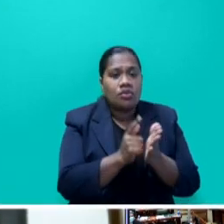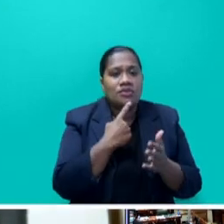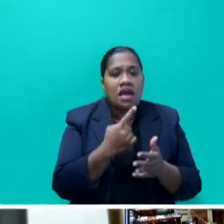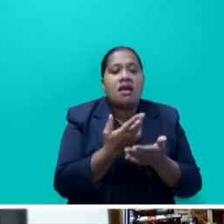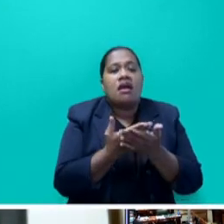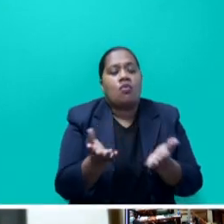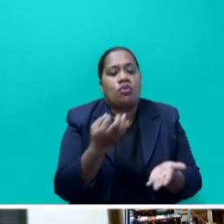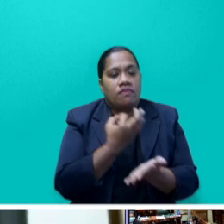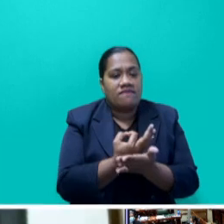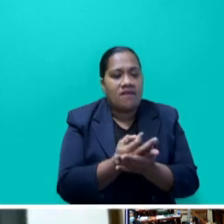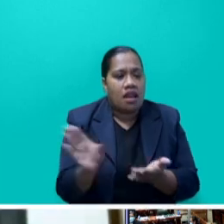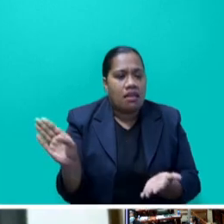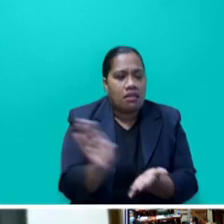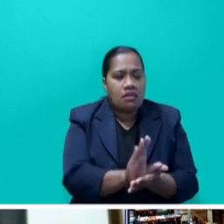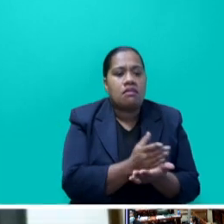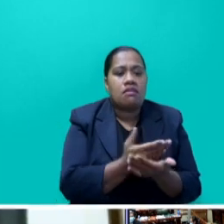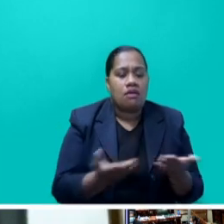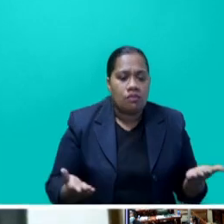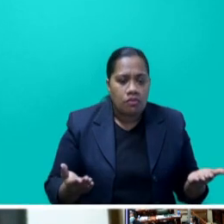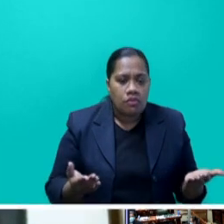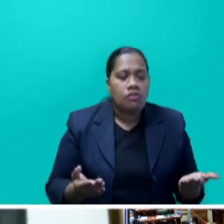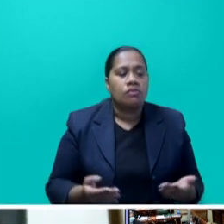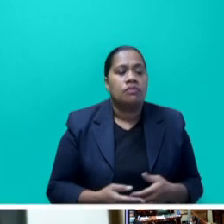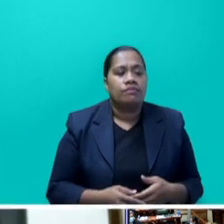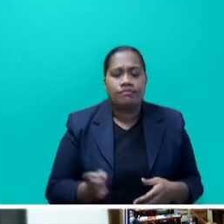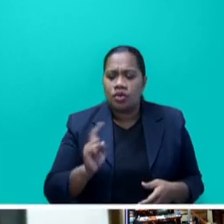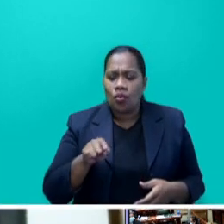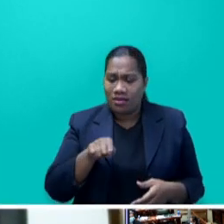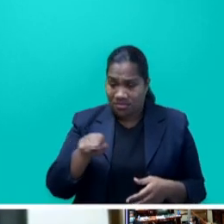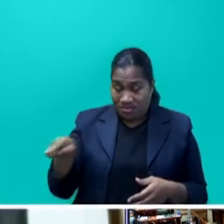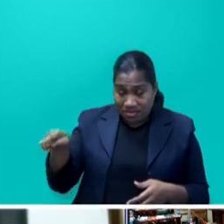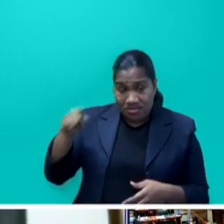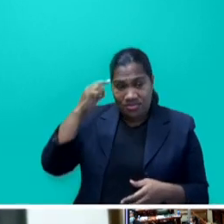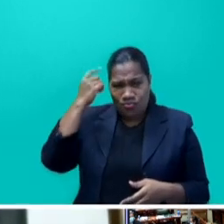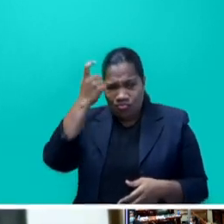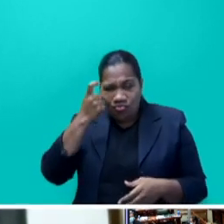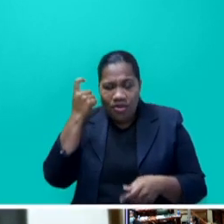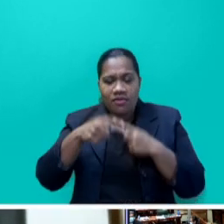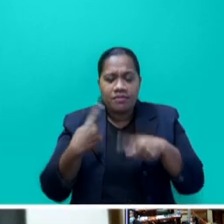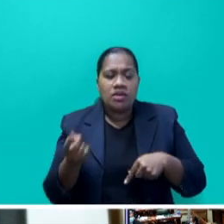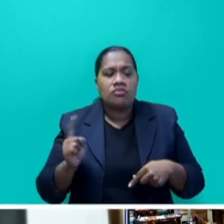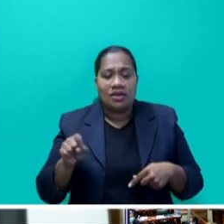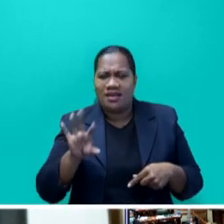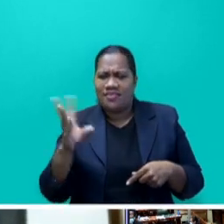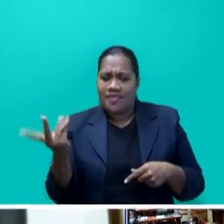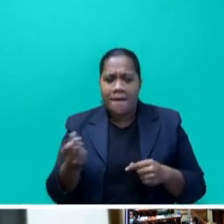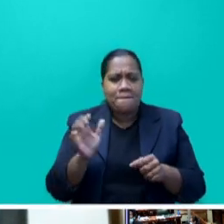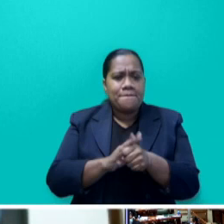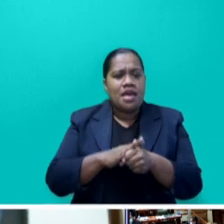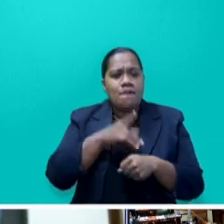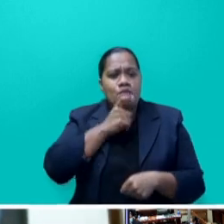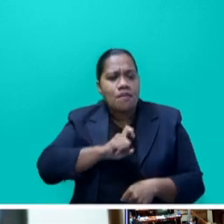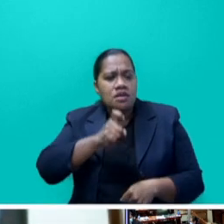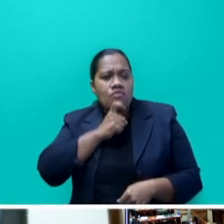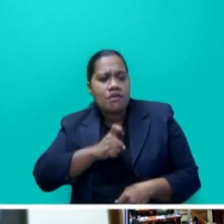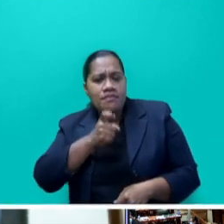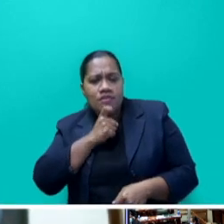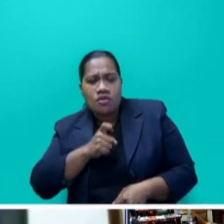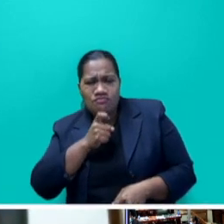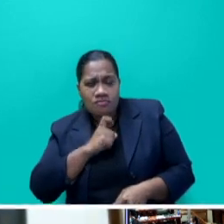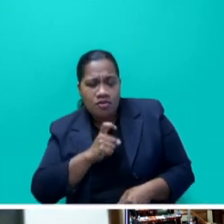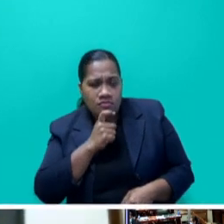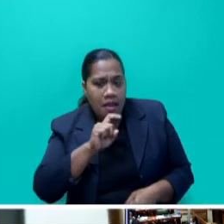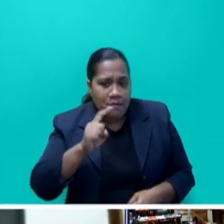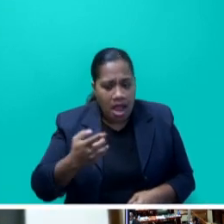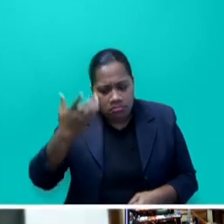it? And I think what they are actually concerned about is that they've been making all these promises, and they have not said how they'll fund